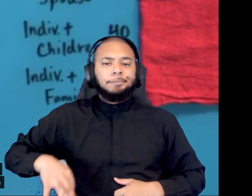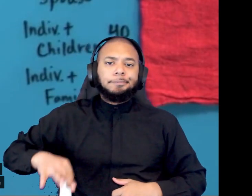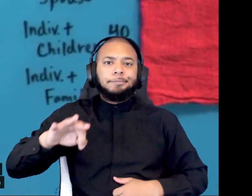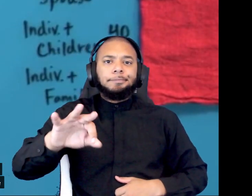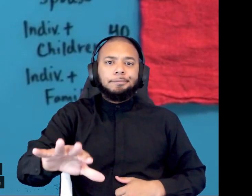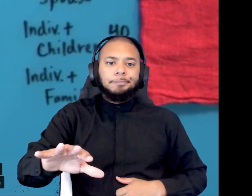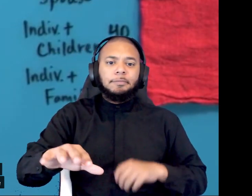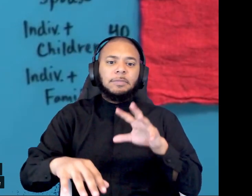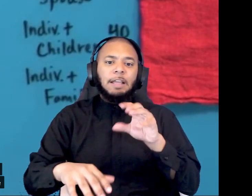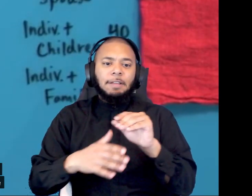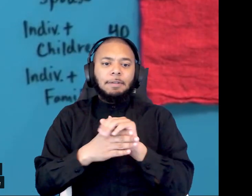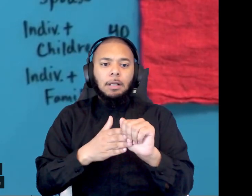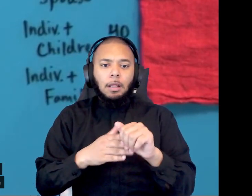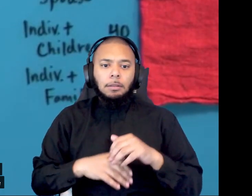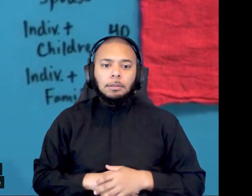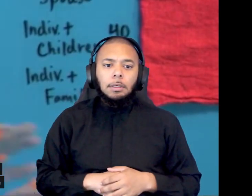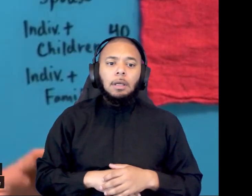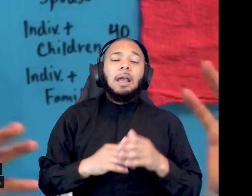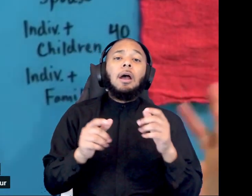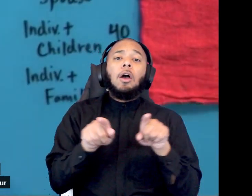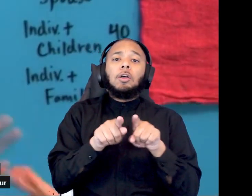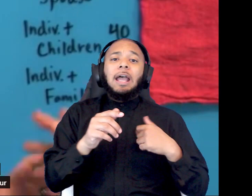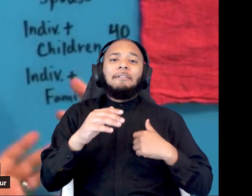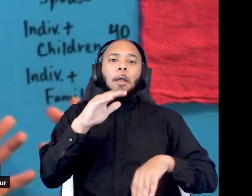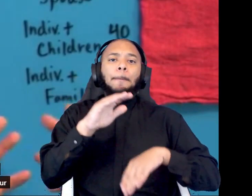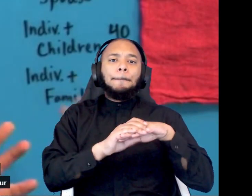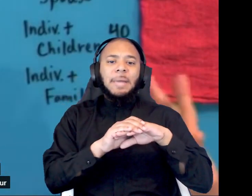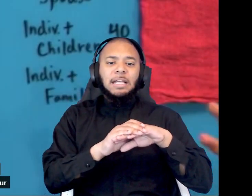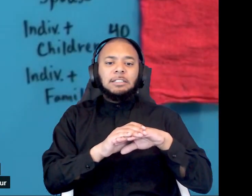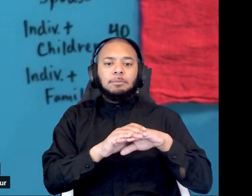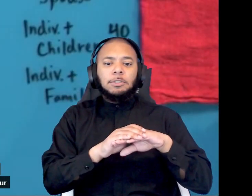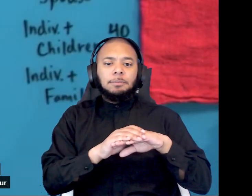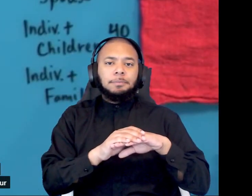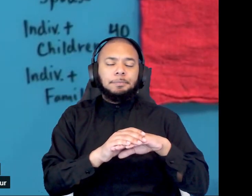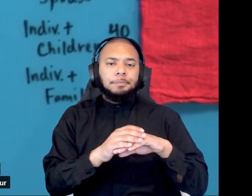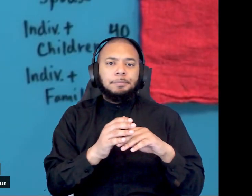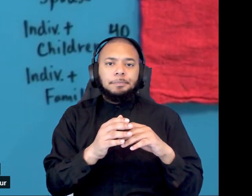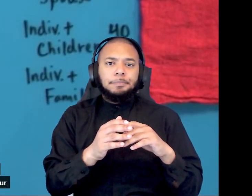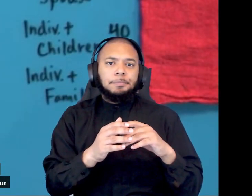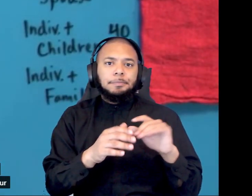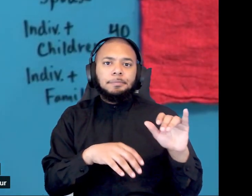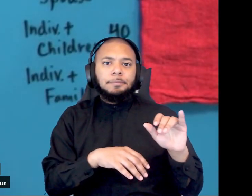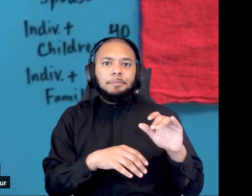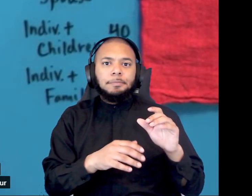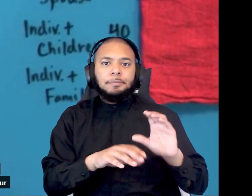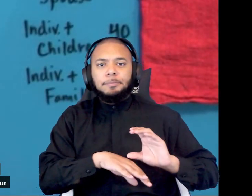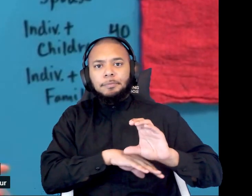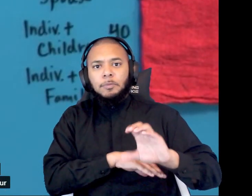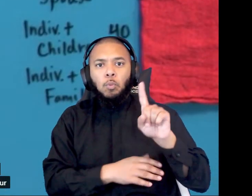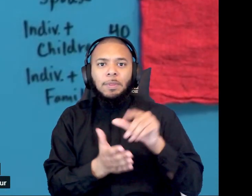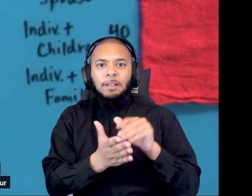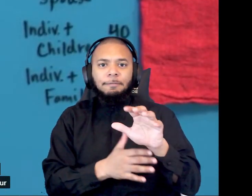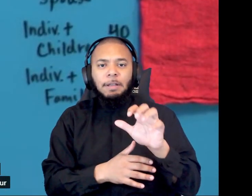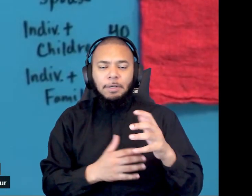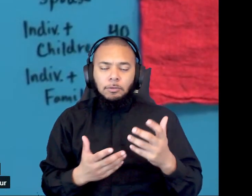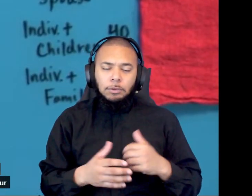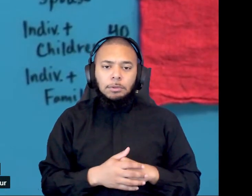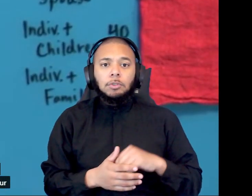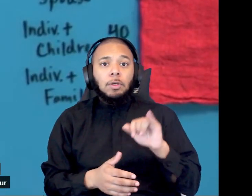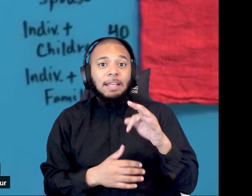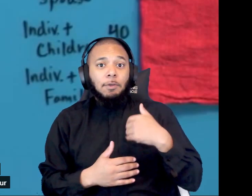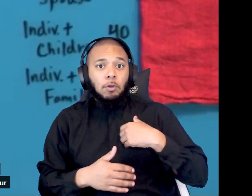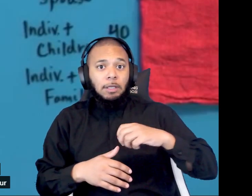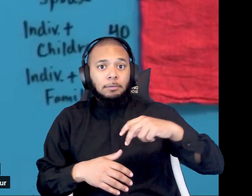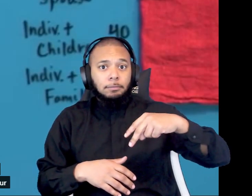And then typically they have a maximum benefit of anywhere between $750 and $1,500. So if you have like 1 crown,